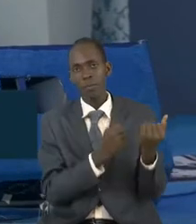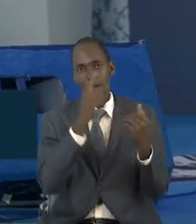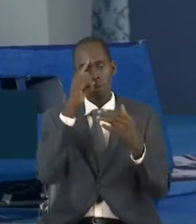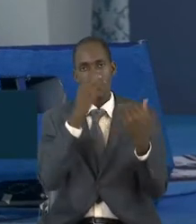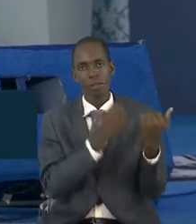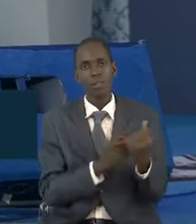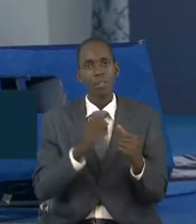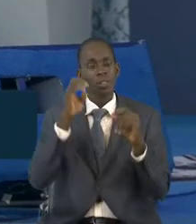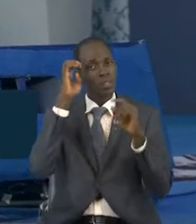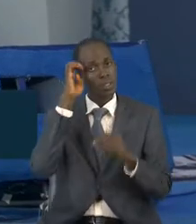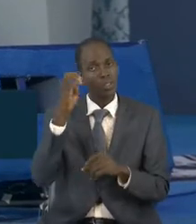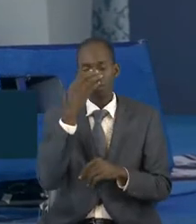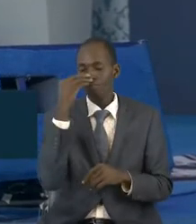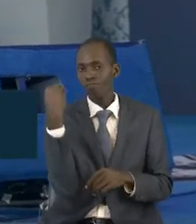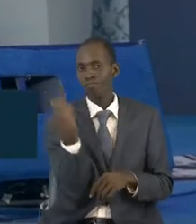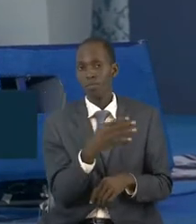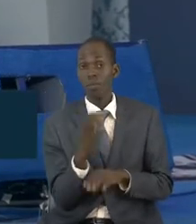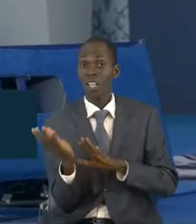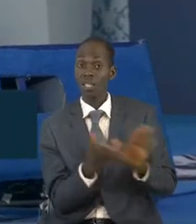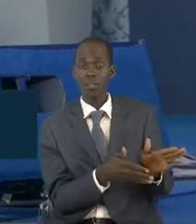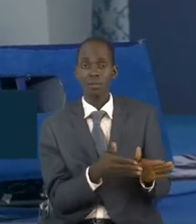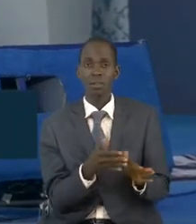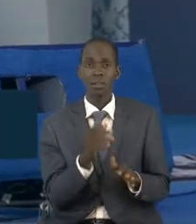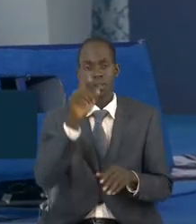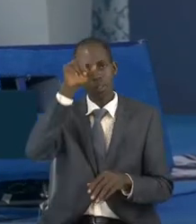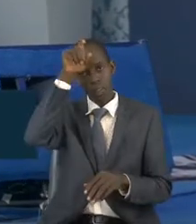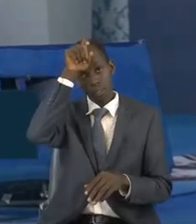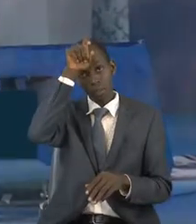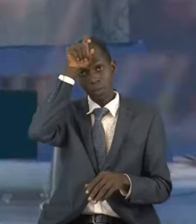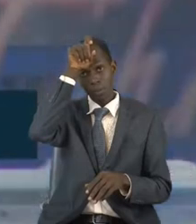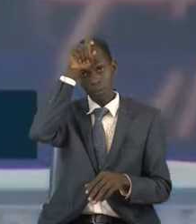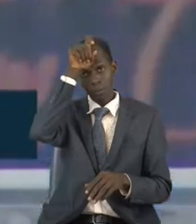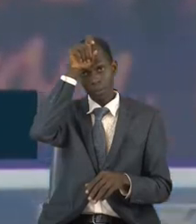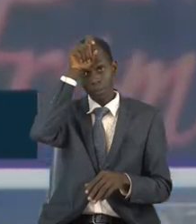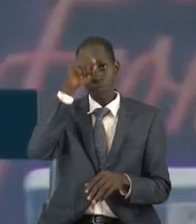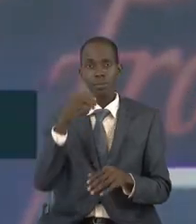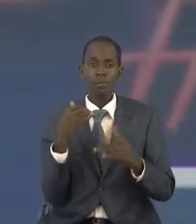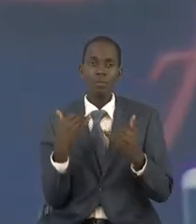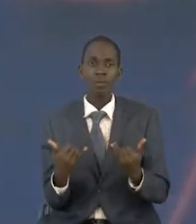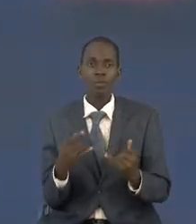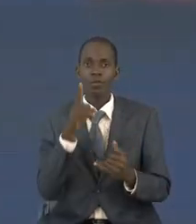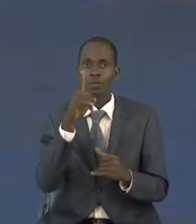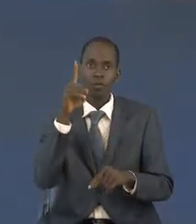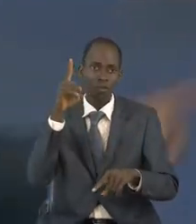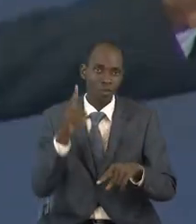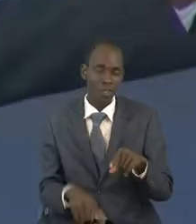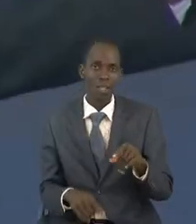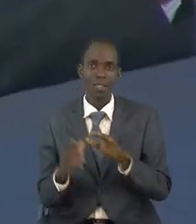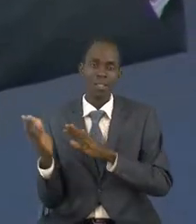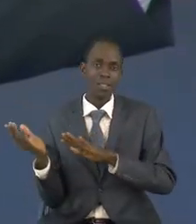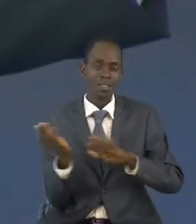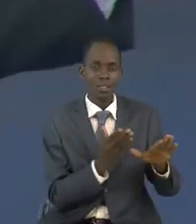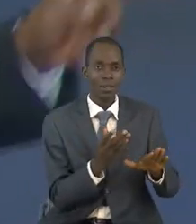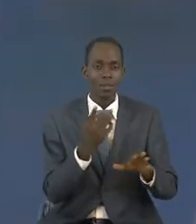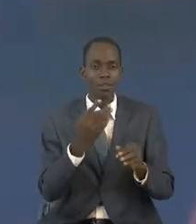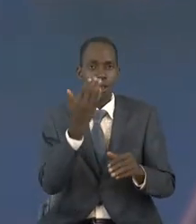forsook Egypt. Now, you cannot leave the known for the unknown if